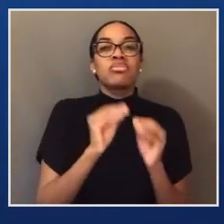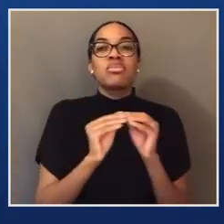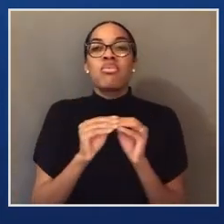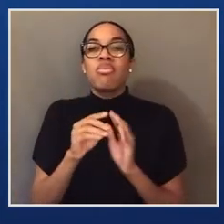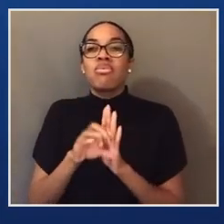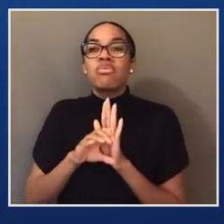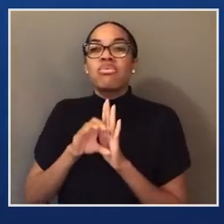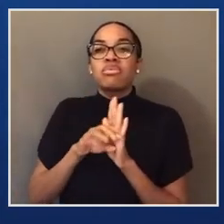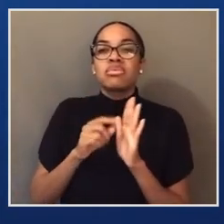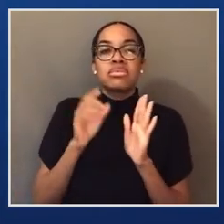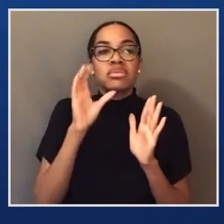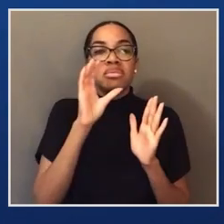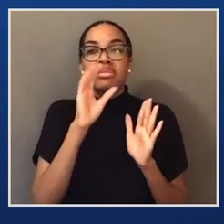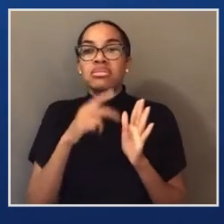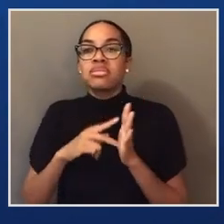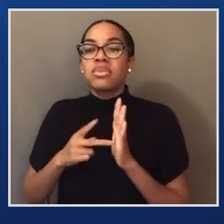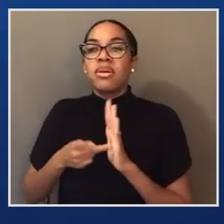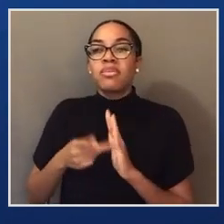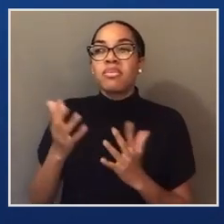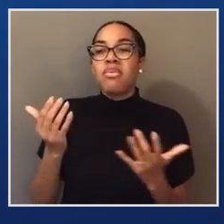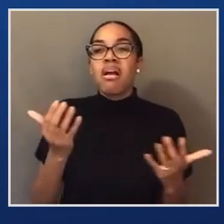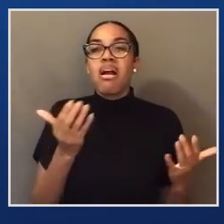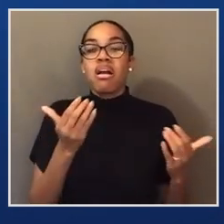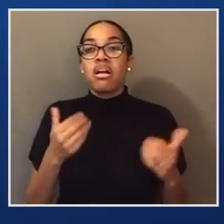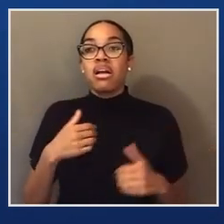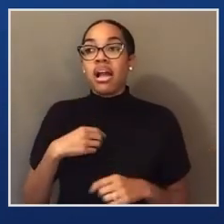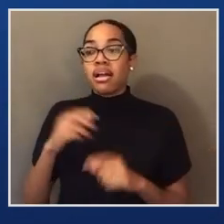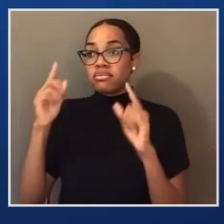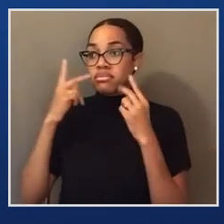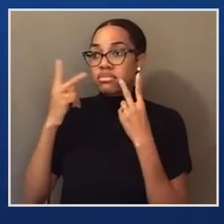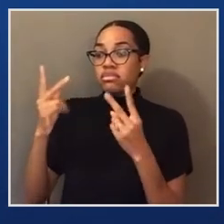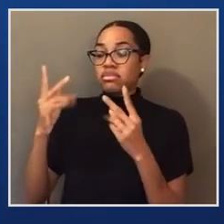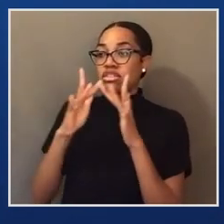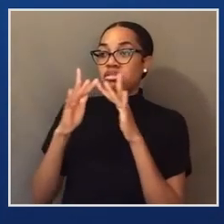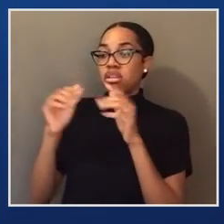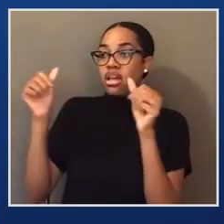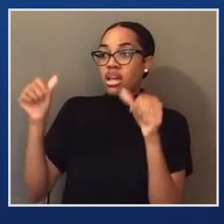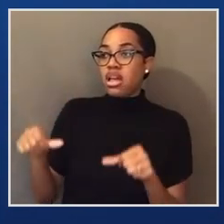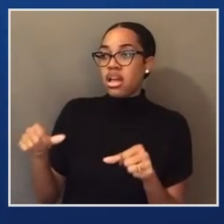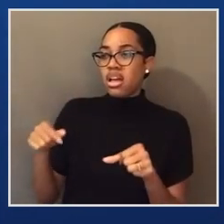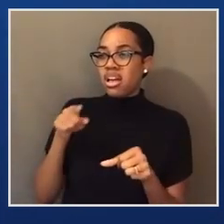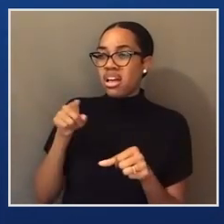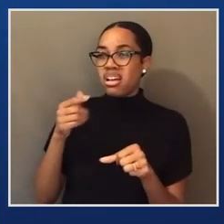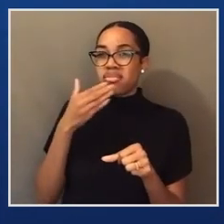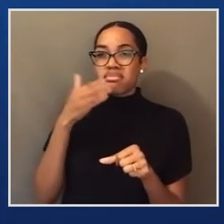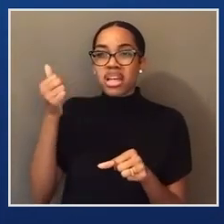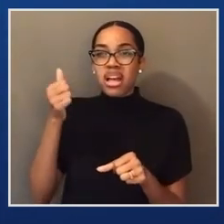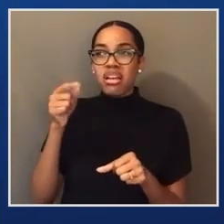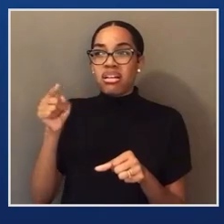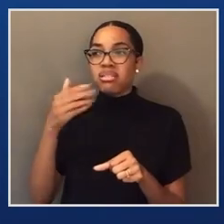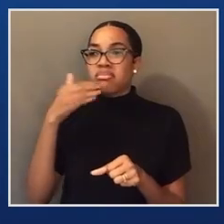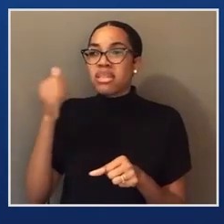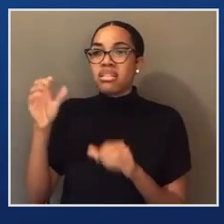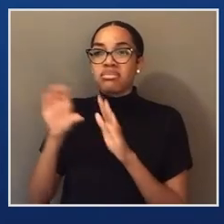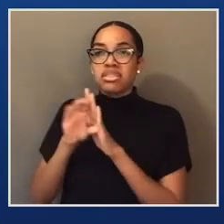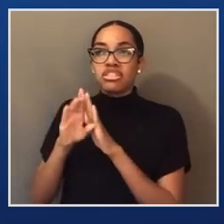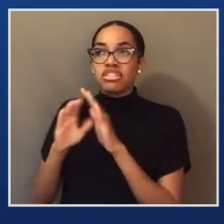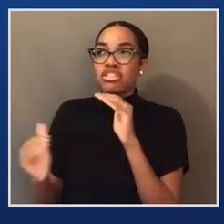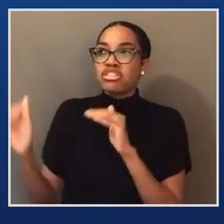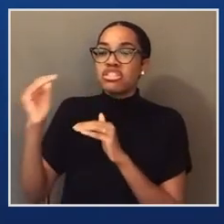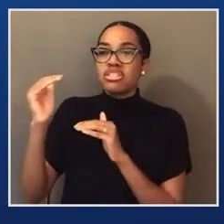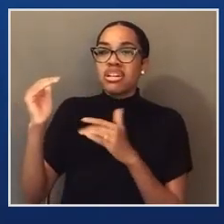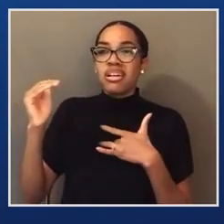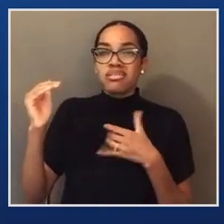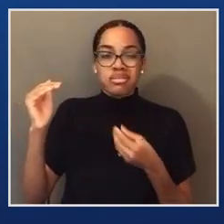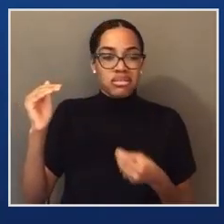time, that it would have you feeling worthless. Back into reality, woke up and just reversed it. Now I'm a new man, even got a new grand.